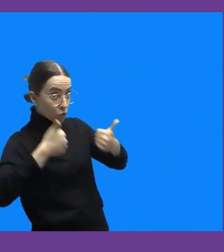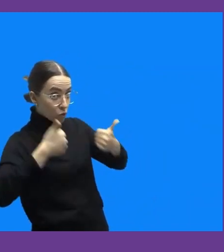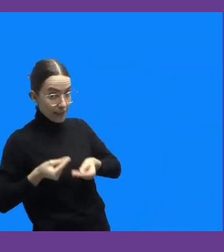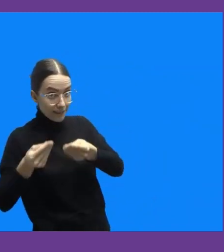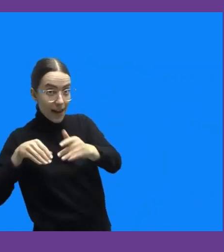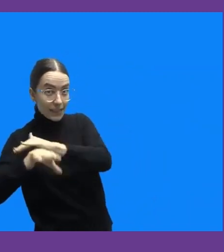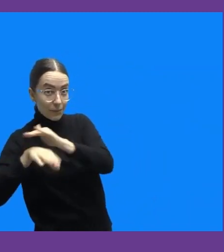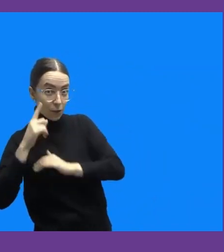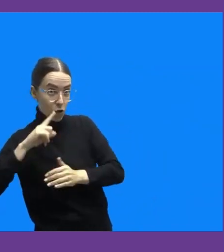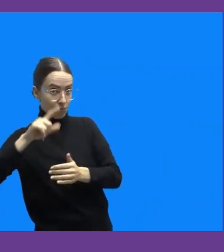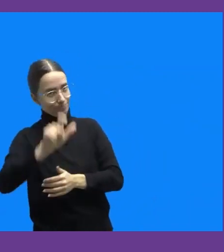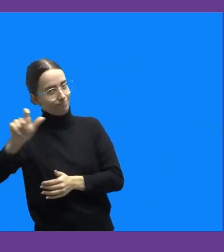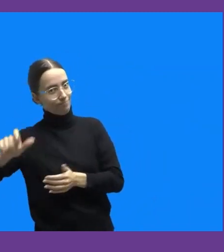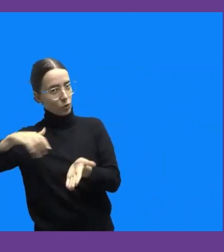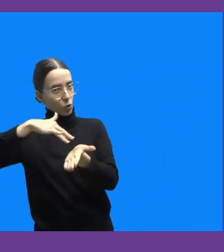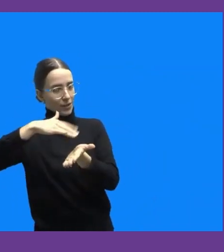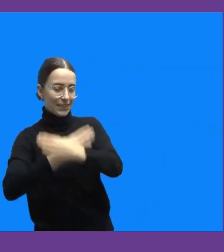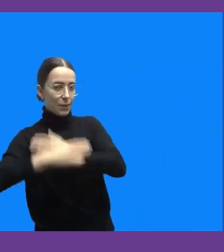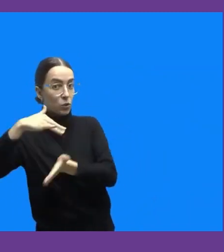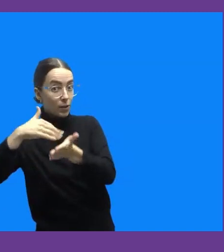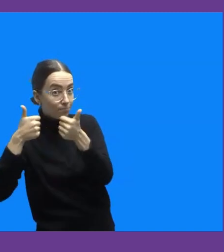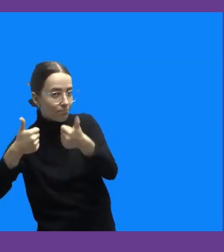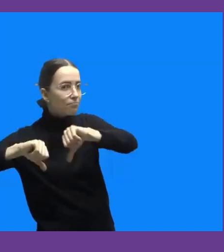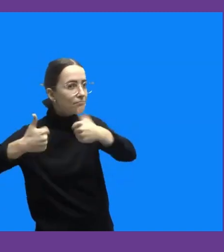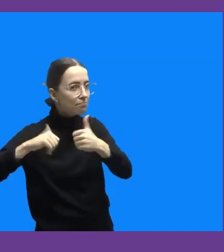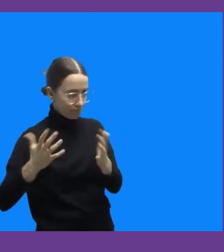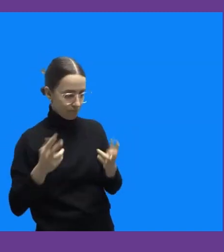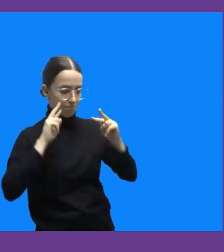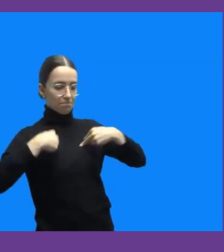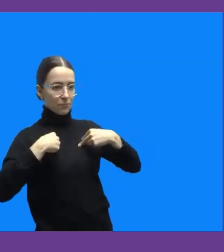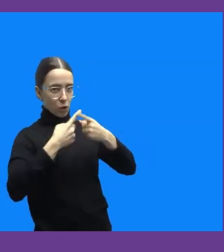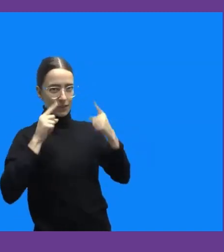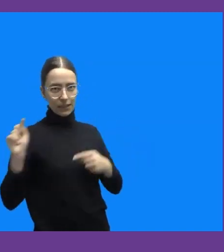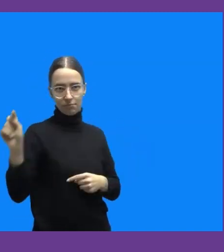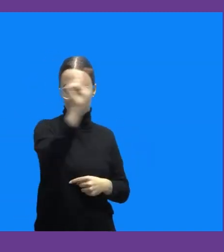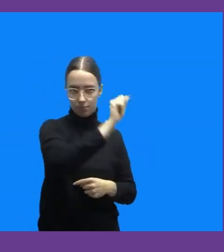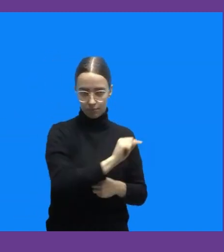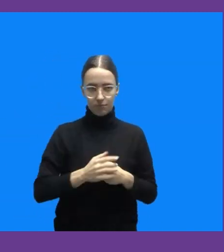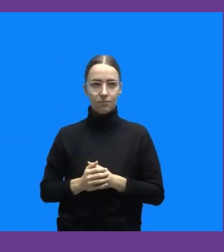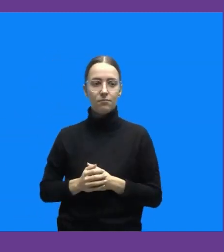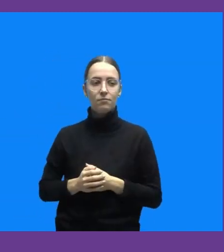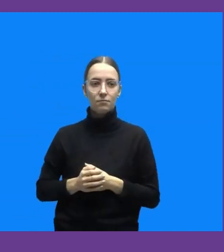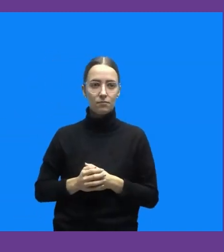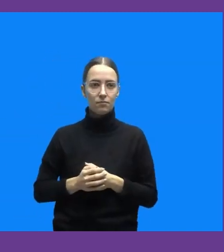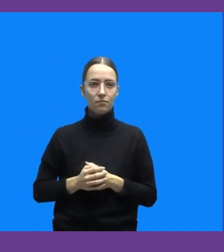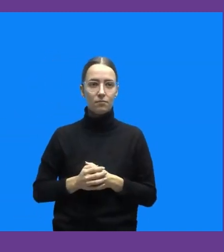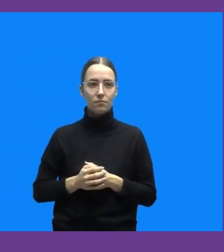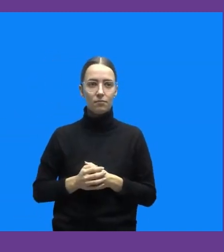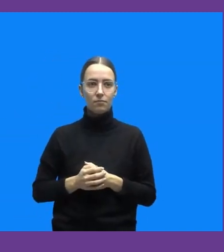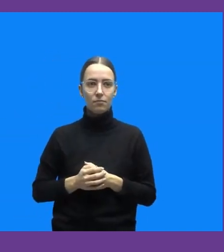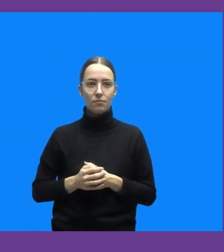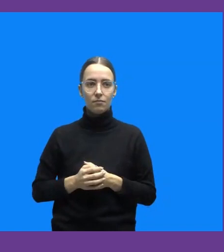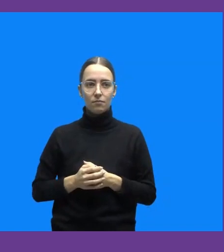And something that is really important is we were not grading the university. We were not trying to say, hey, you are doing bad. No, that was not